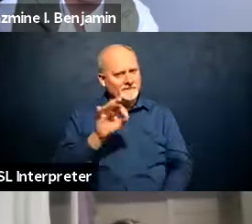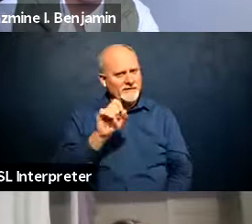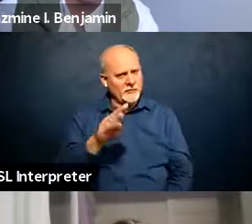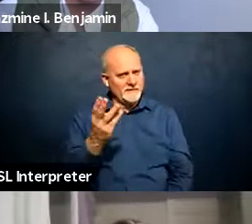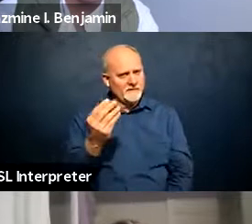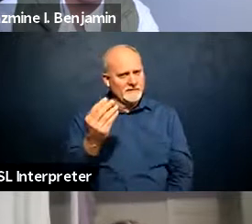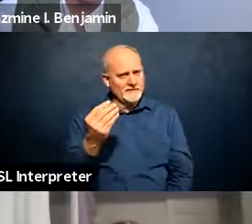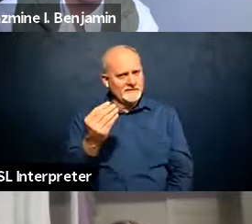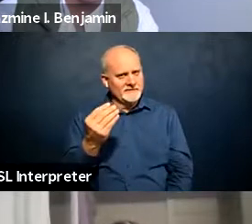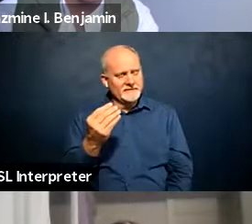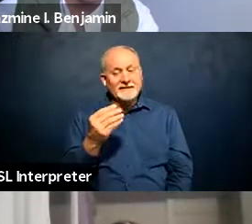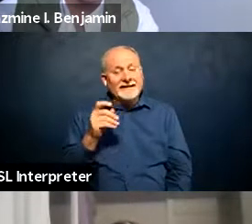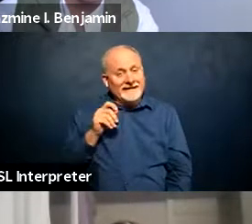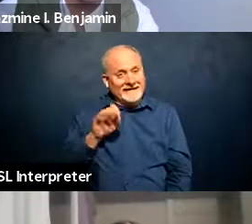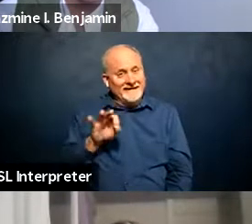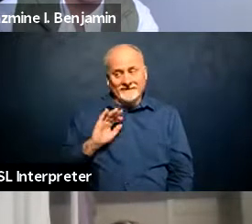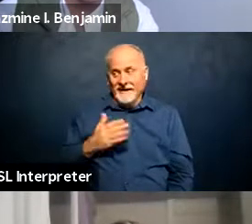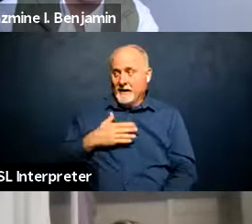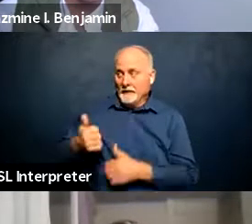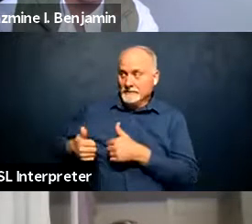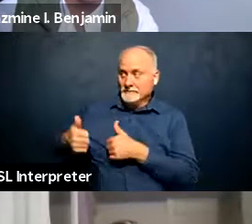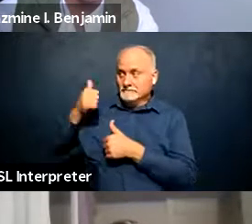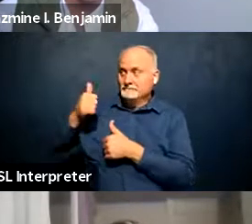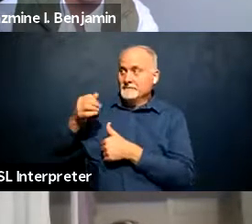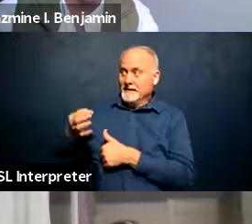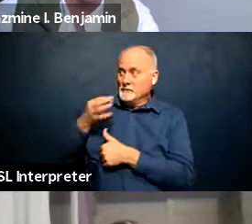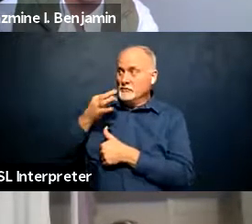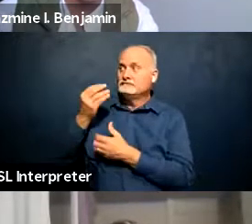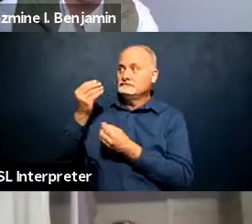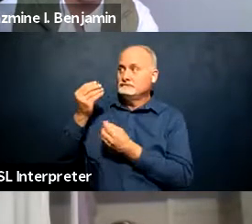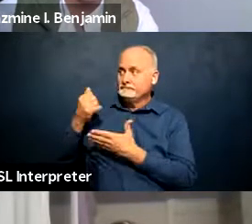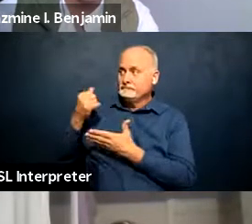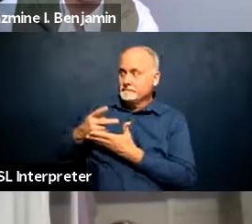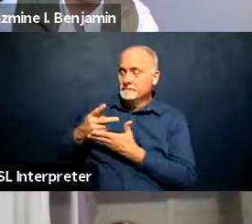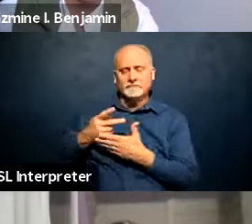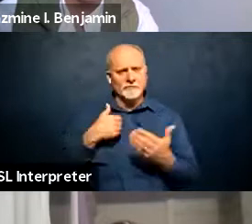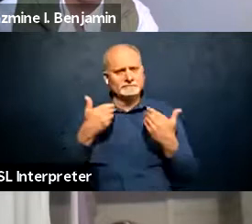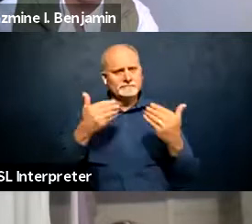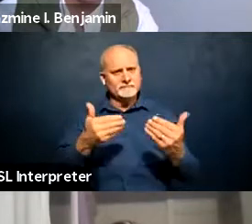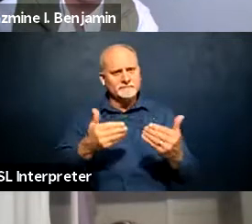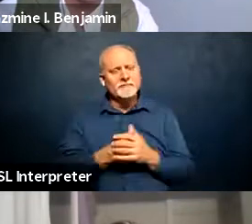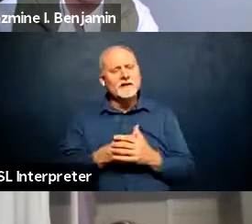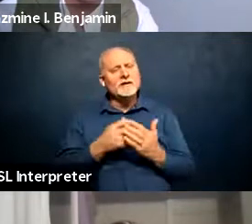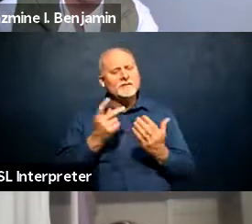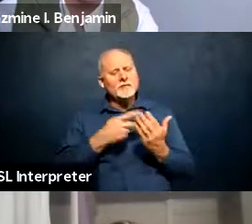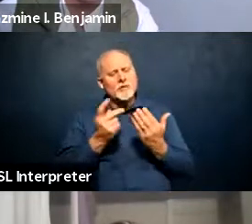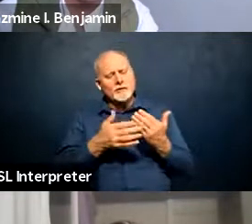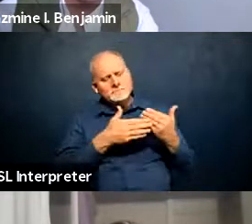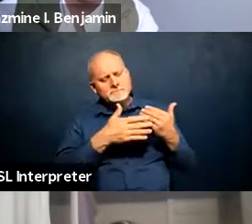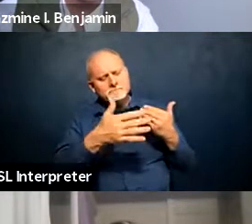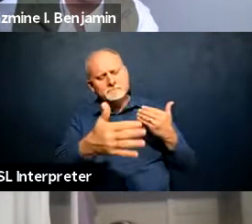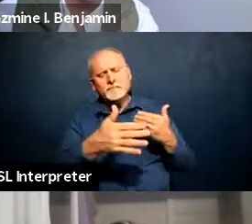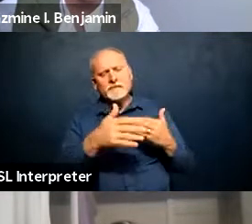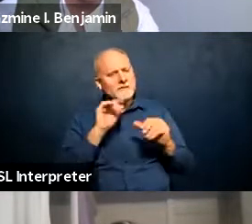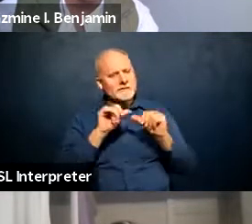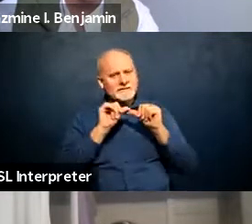14th, providing that our experts give us the green light. In regards to the programming for the rest of the spring semester, we will